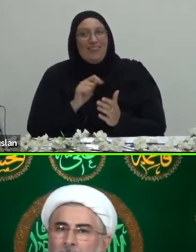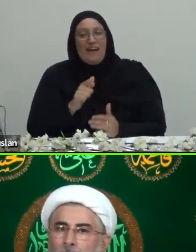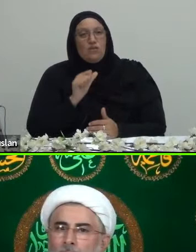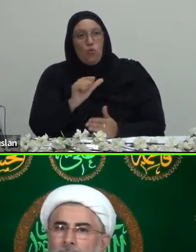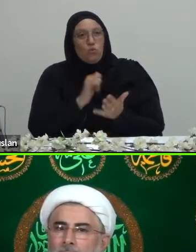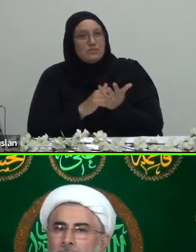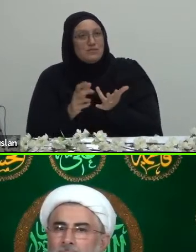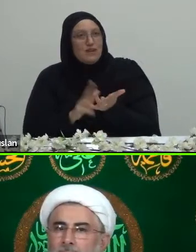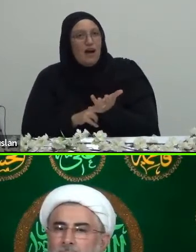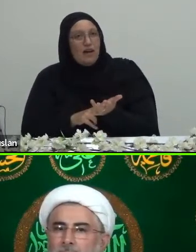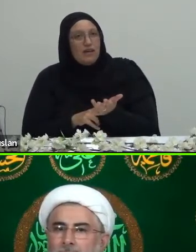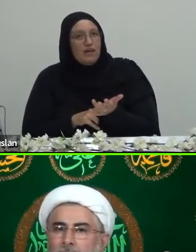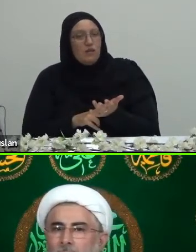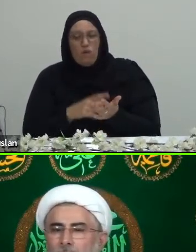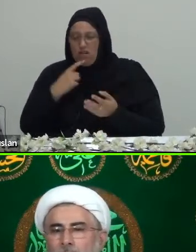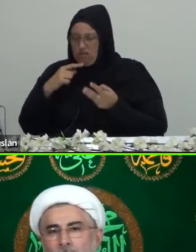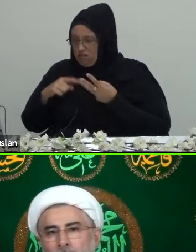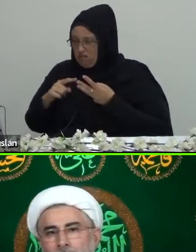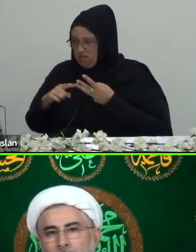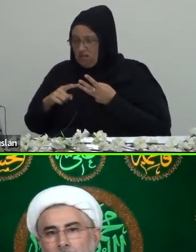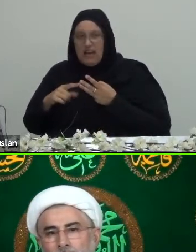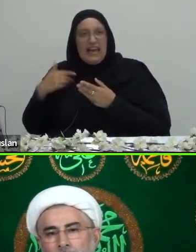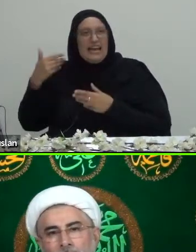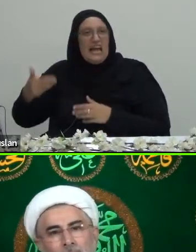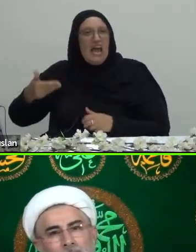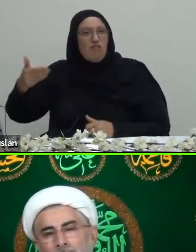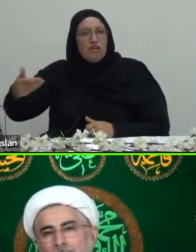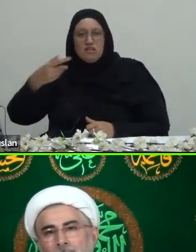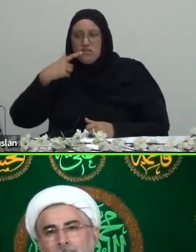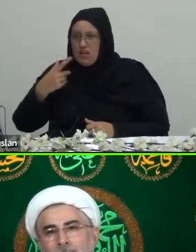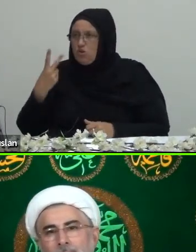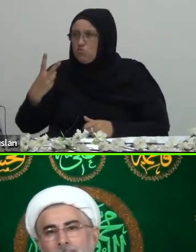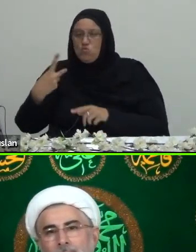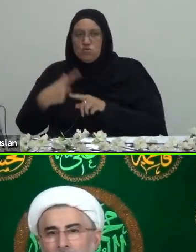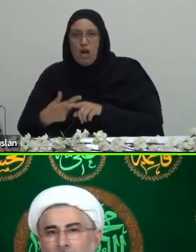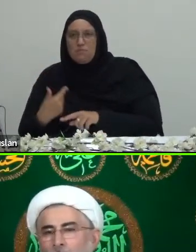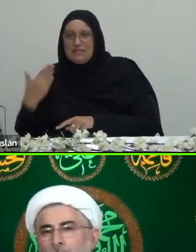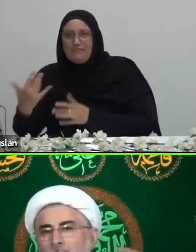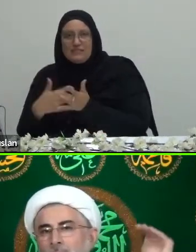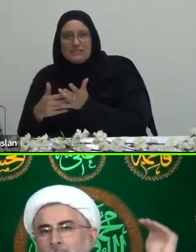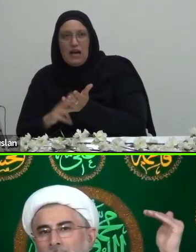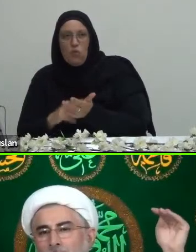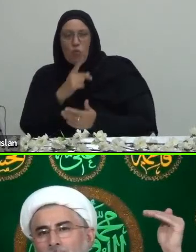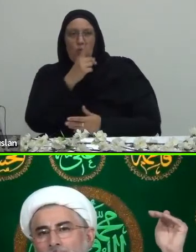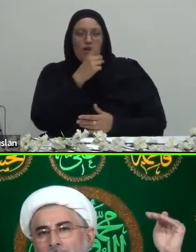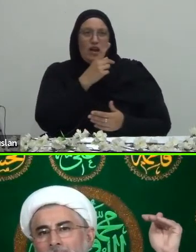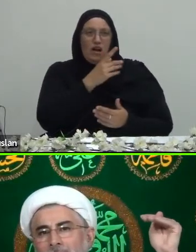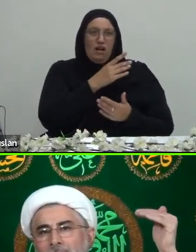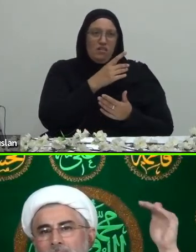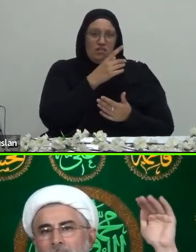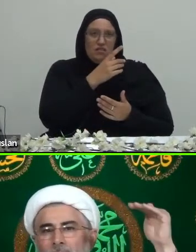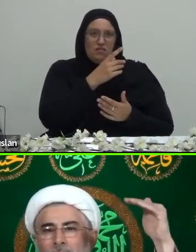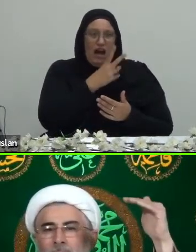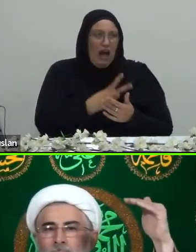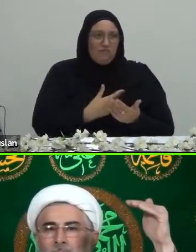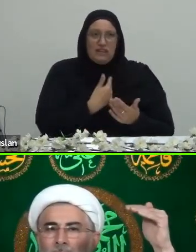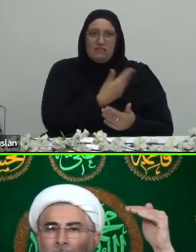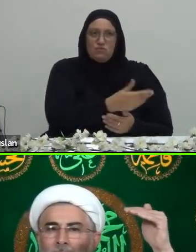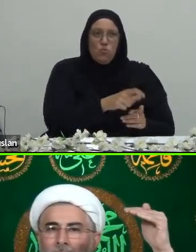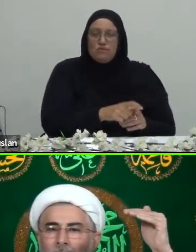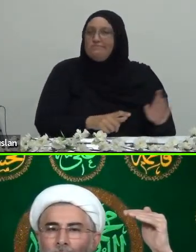say that the law of inheritance says that son twice of the daughter. It is my fault, because the law of inheritance is